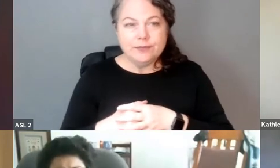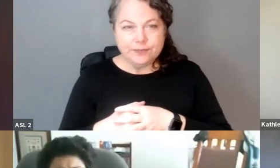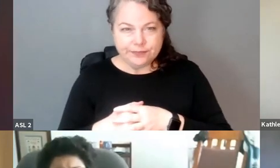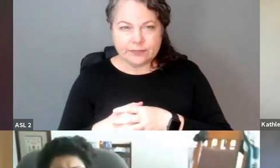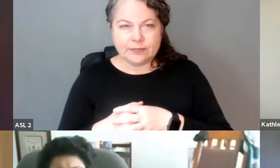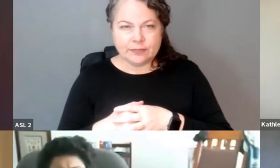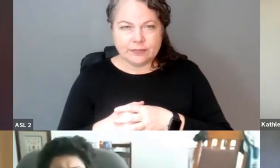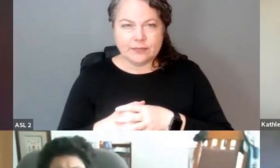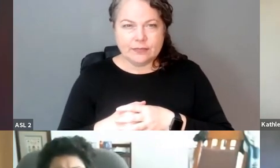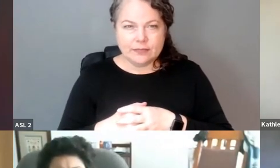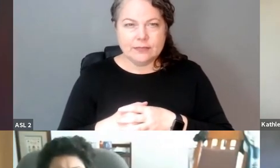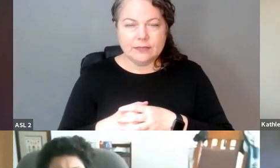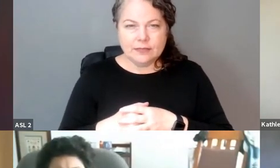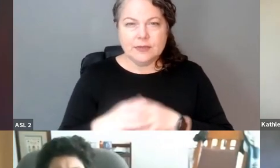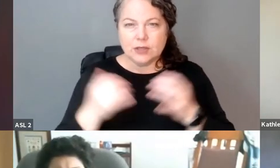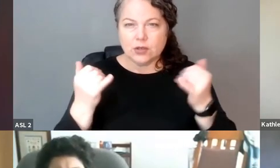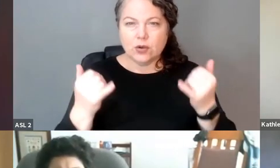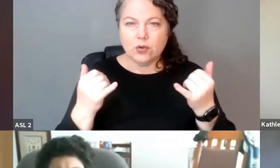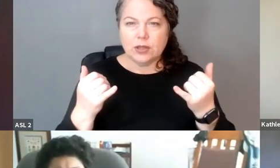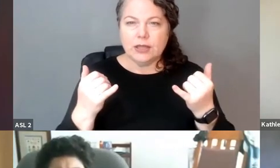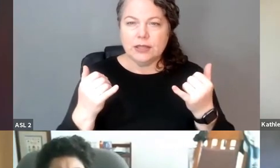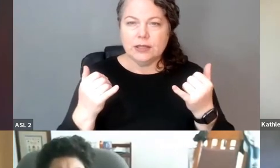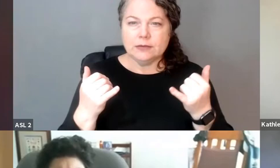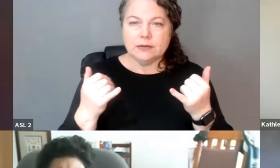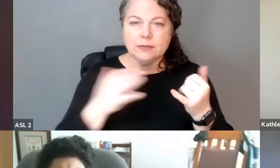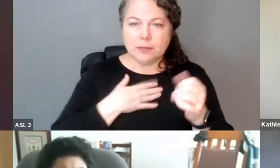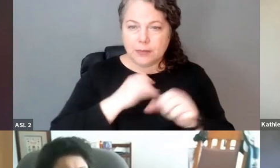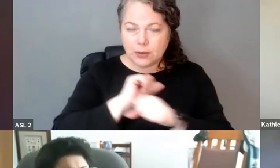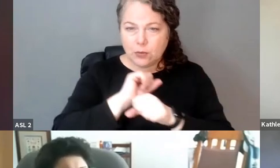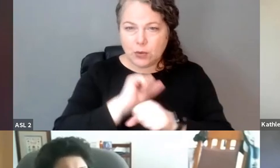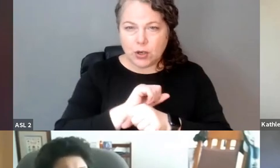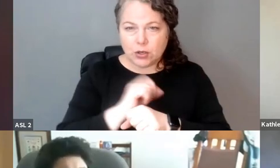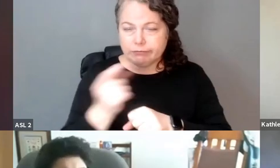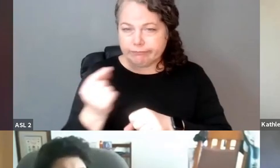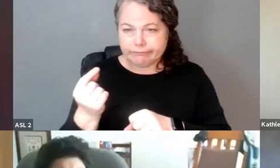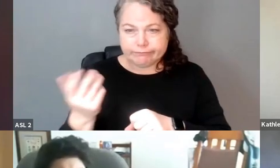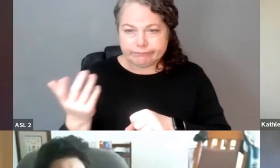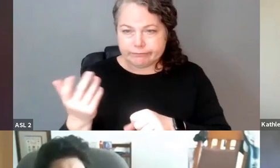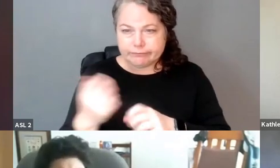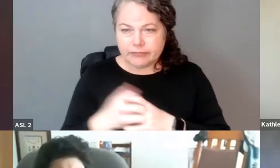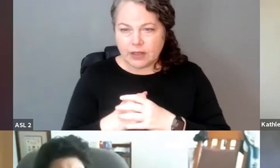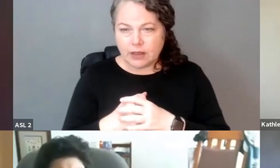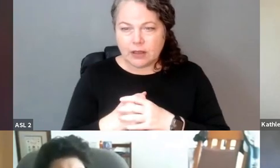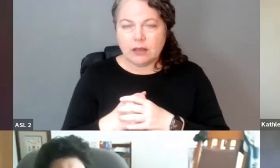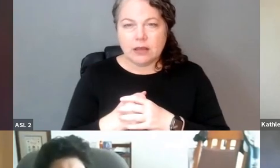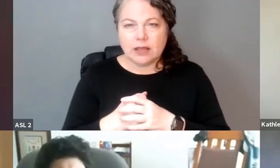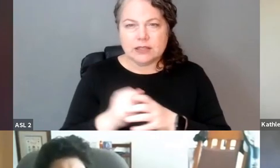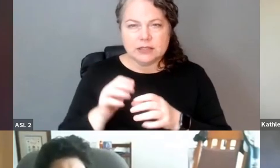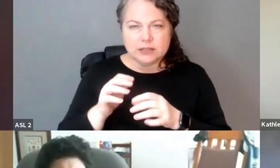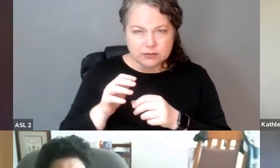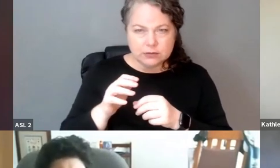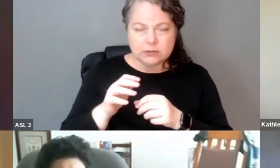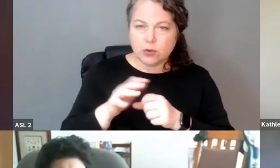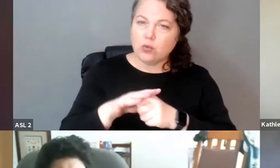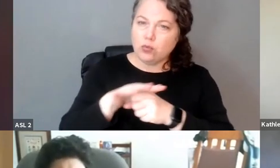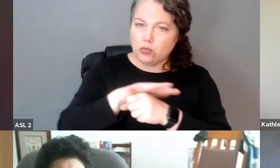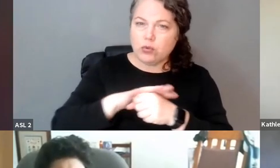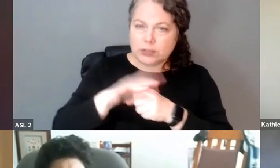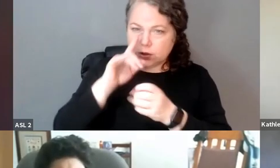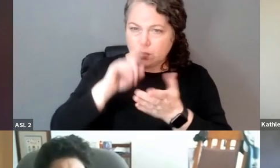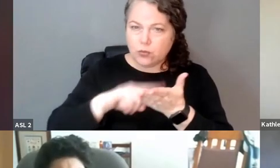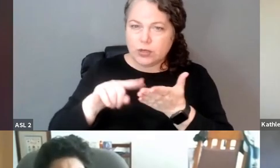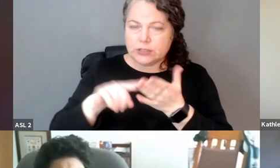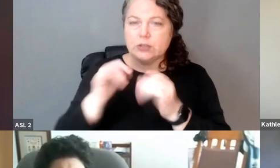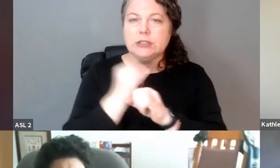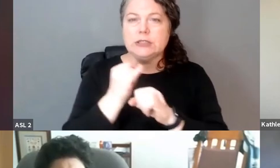And so currently, the work that I do is for the Regional Research Institute at